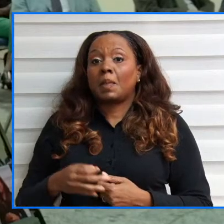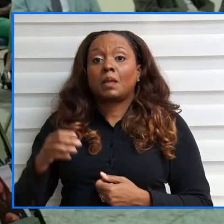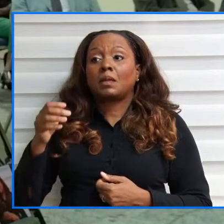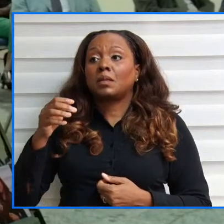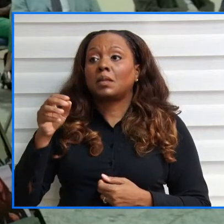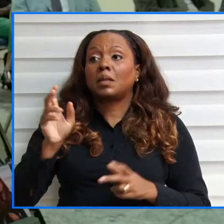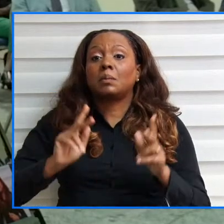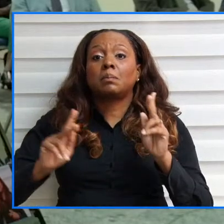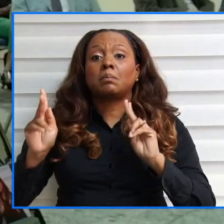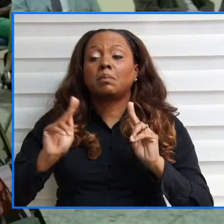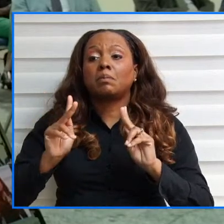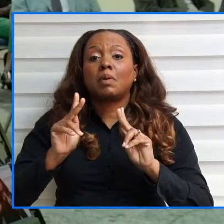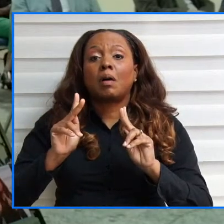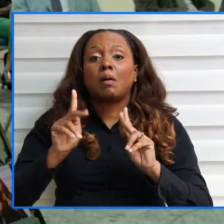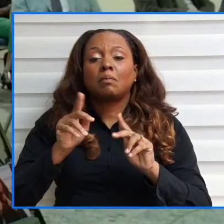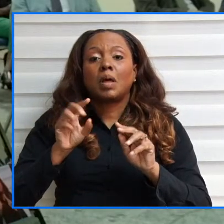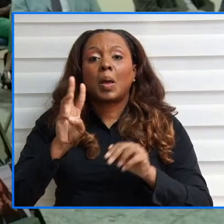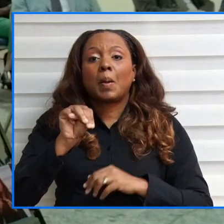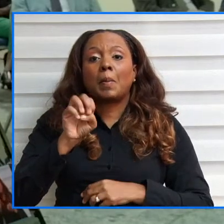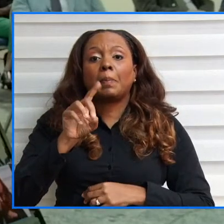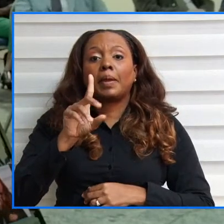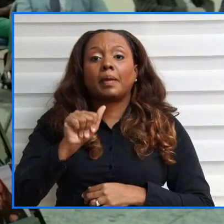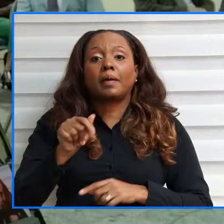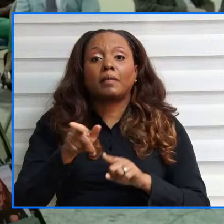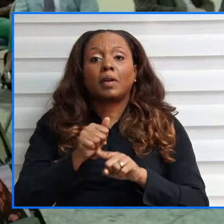Or you're deferring?